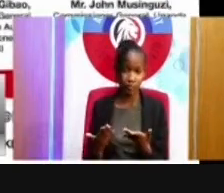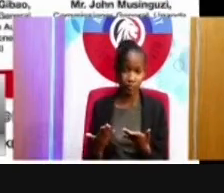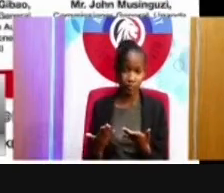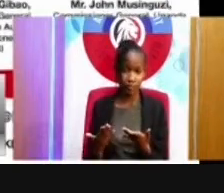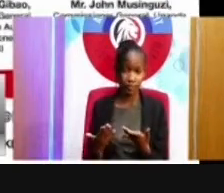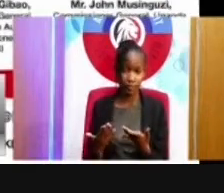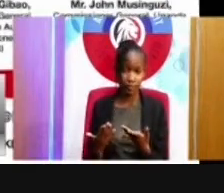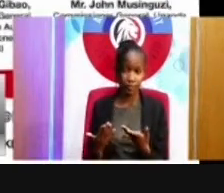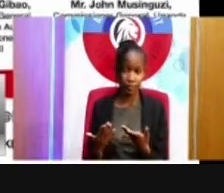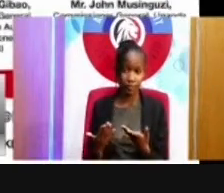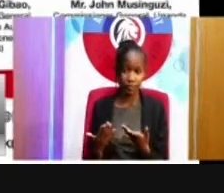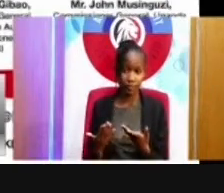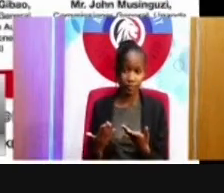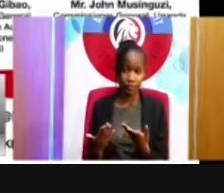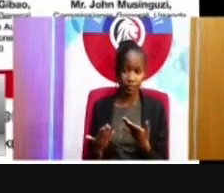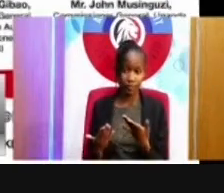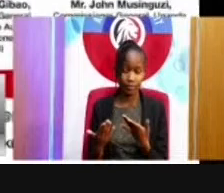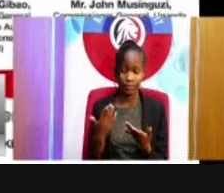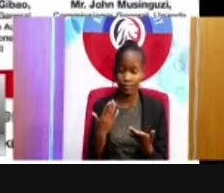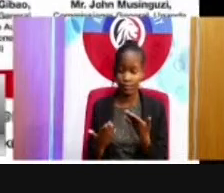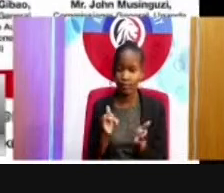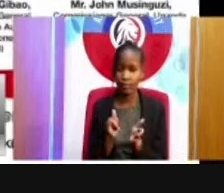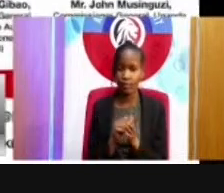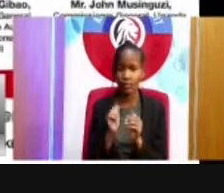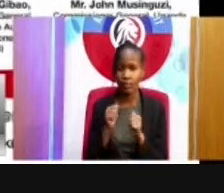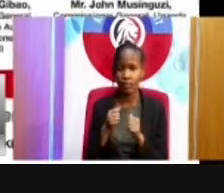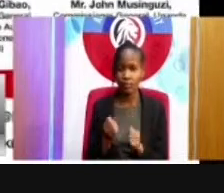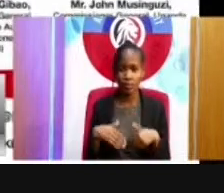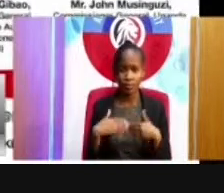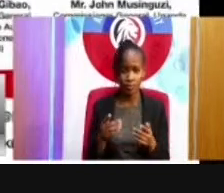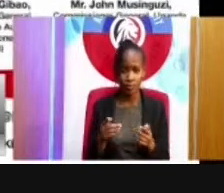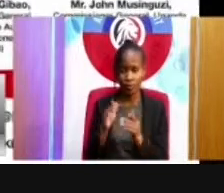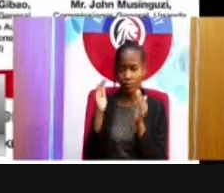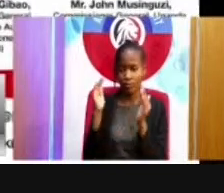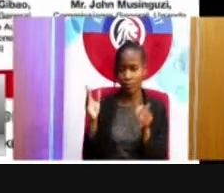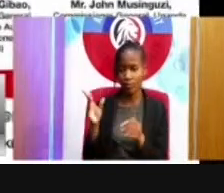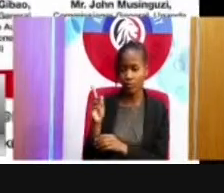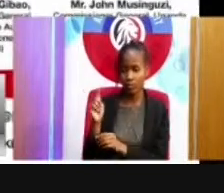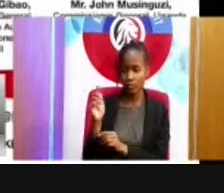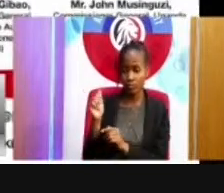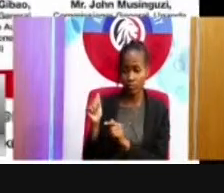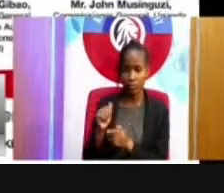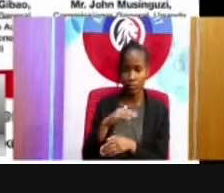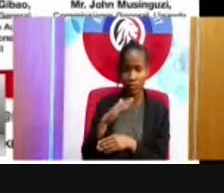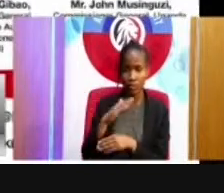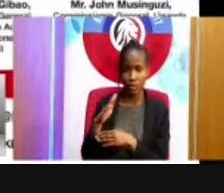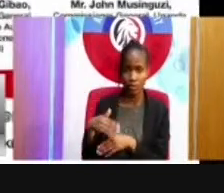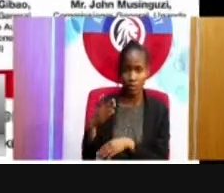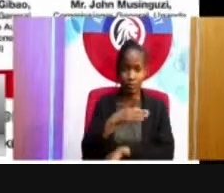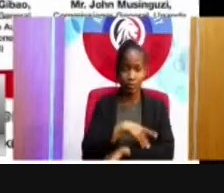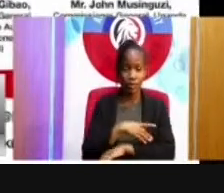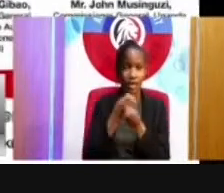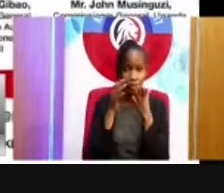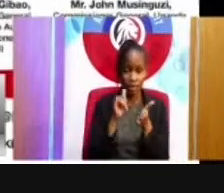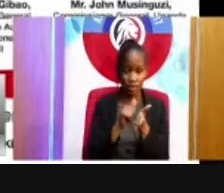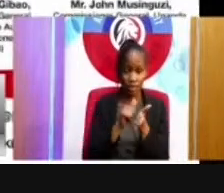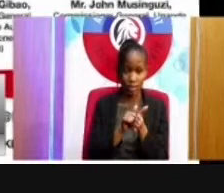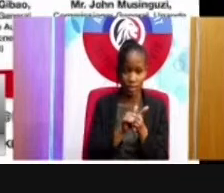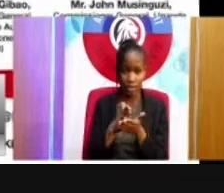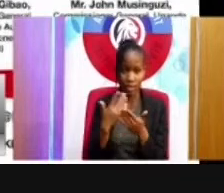there's quite a lot that's being added to big data on a daily basis. I've been told that it's something to the order